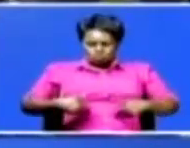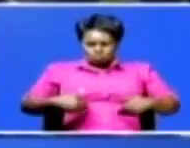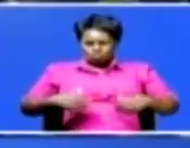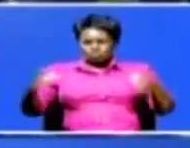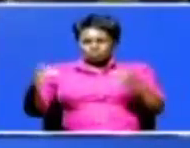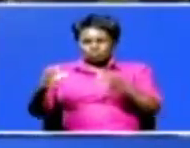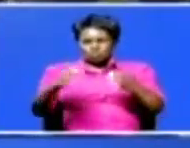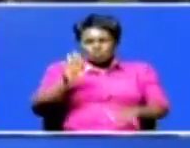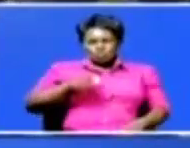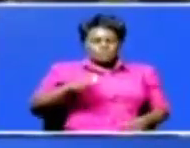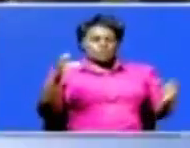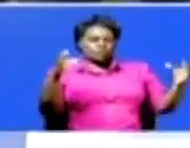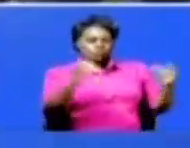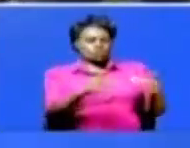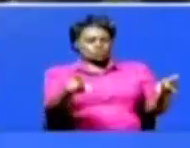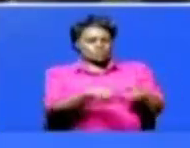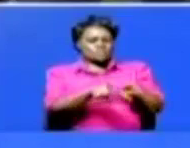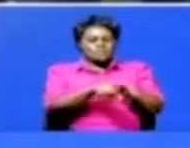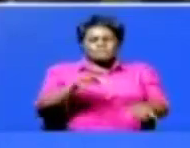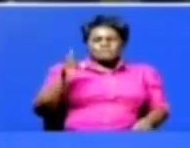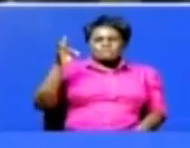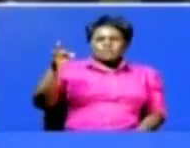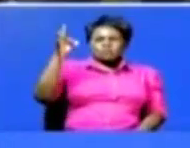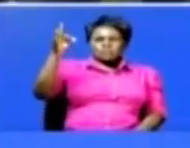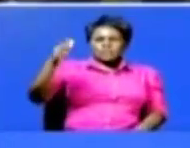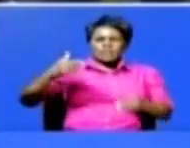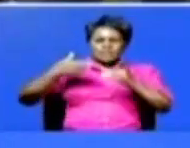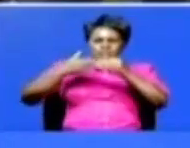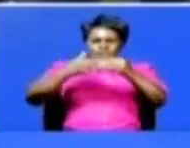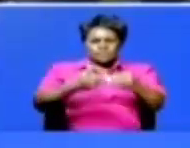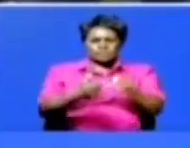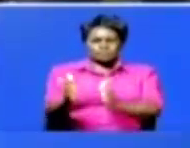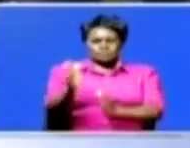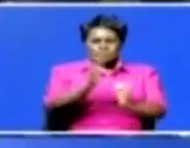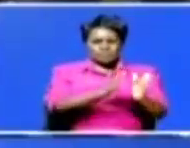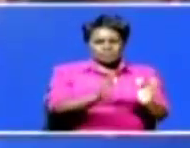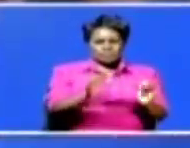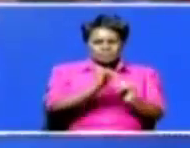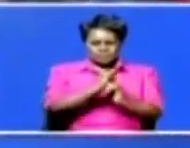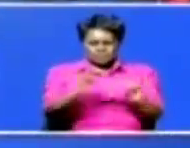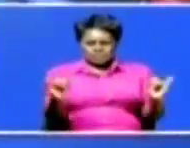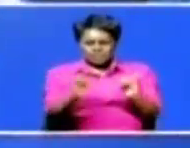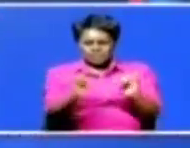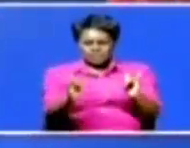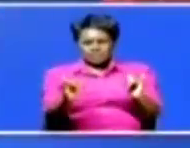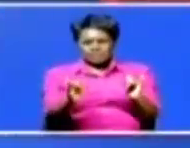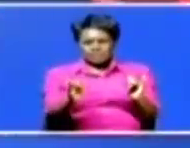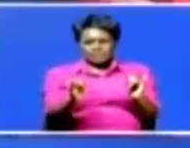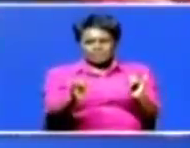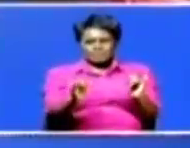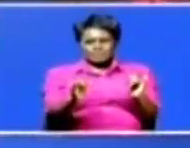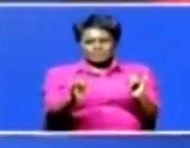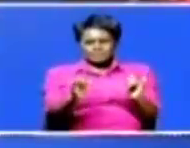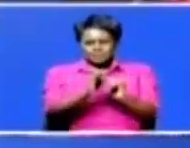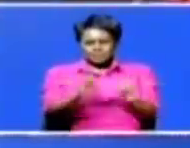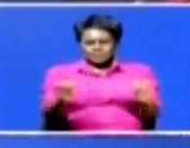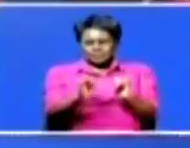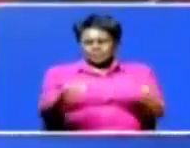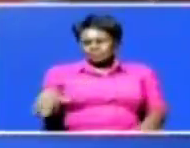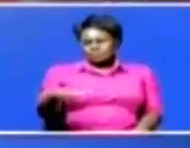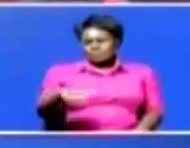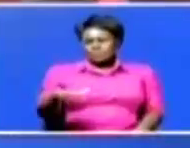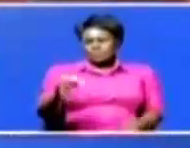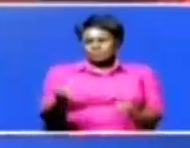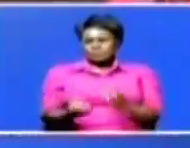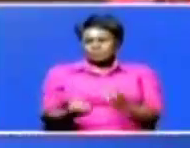groups and women groups will in future take the lead in organizing this monthly event. The Nairobi ward cleanup exercise